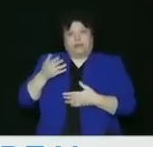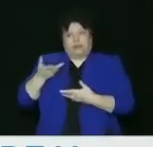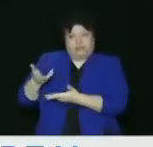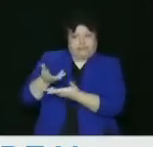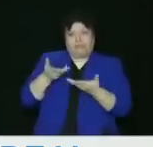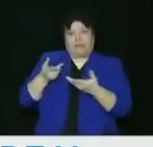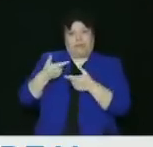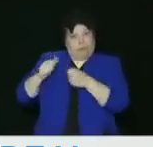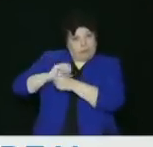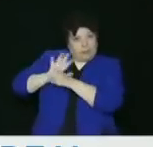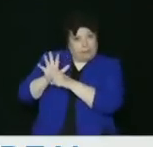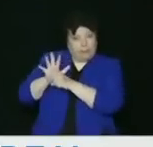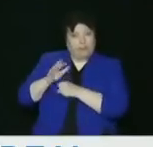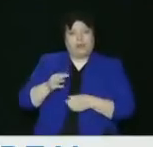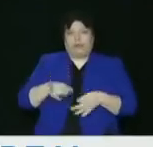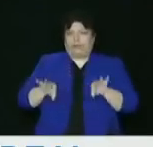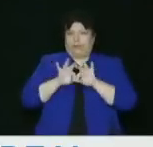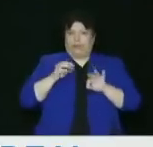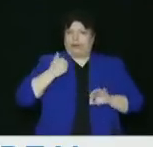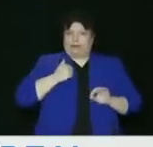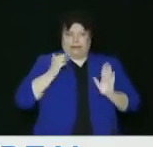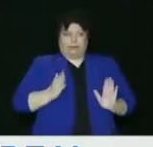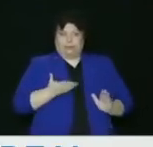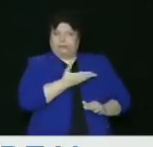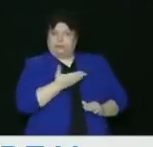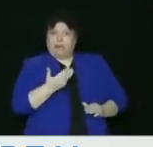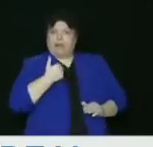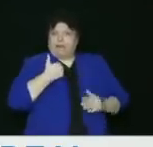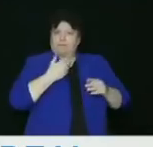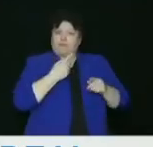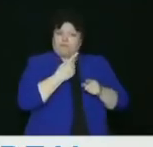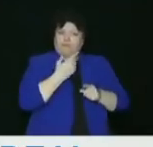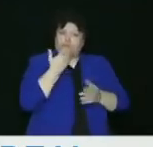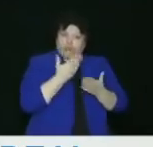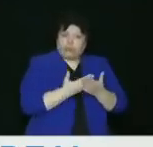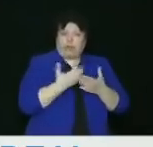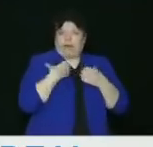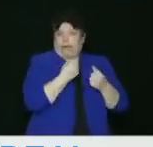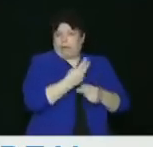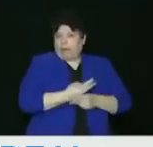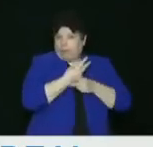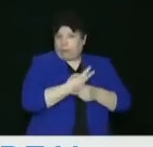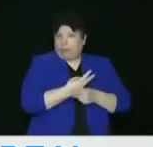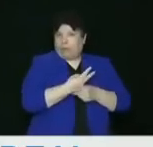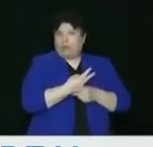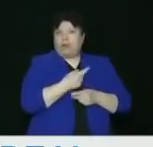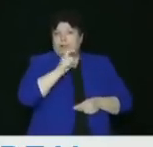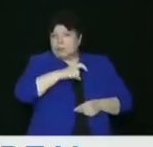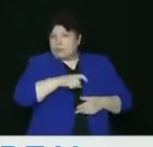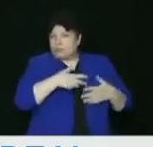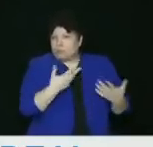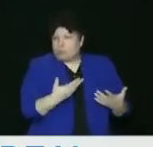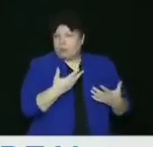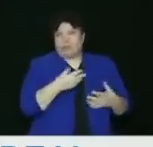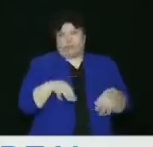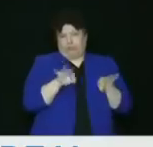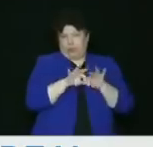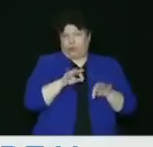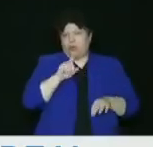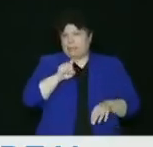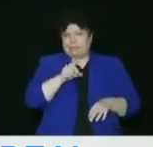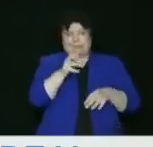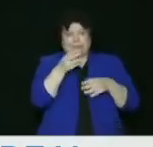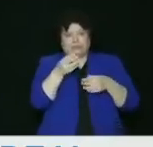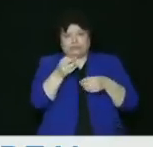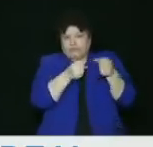deserve to get the care they need, and we need to look at the numbers of doctors and other